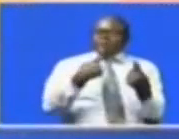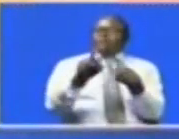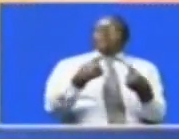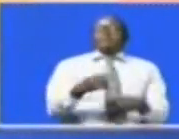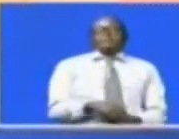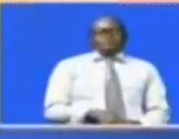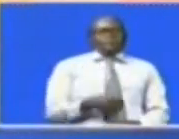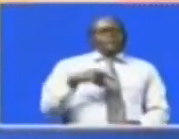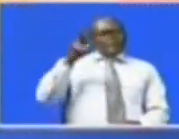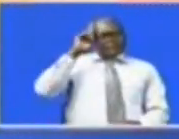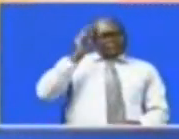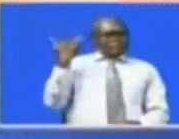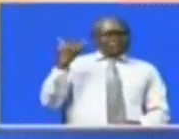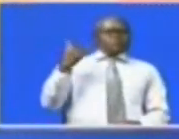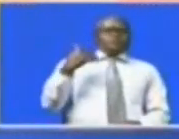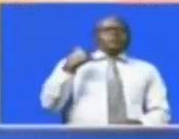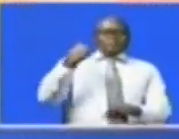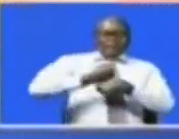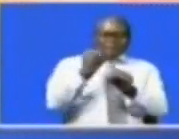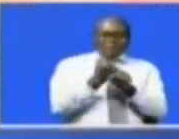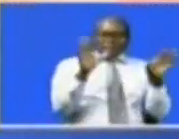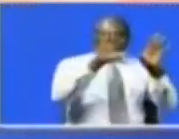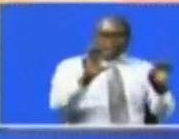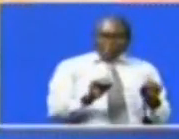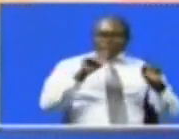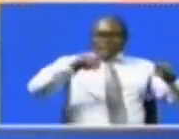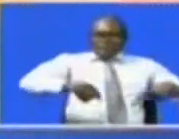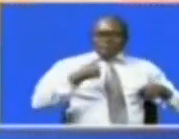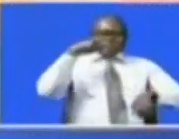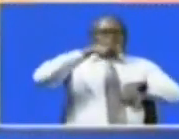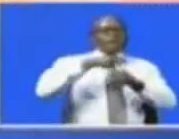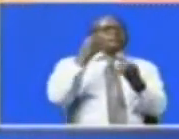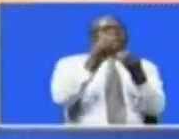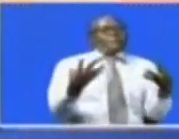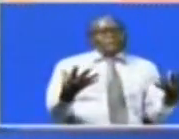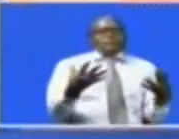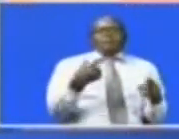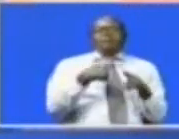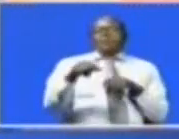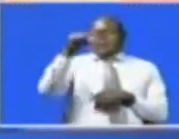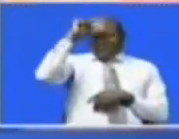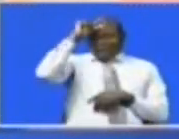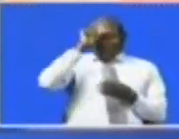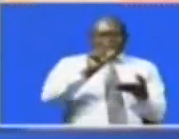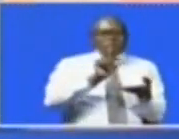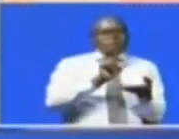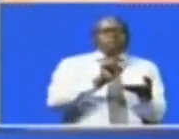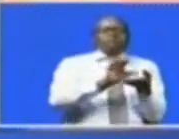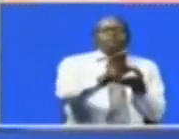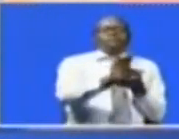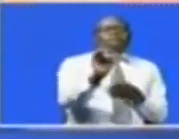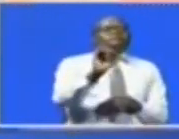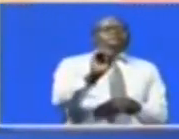I remember I was there. I did the budget myself, although we were many. The government did not remove a cent from what we